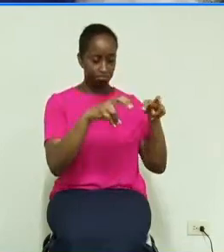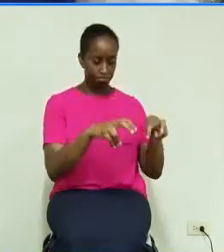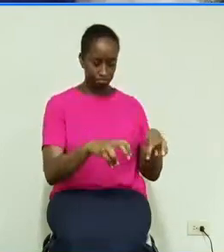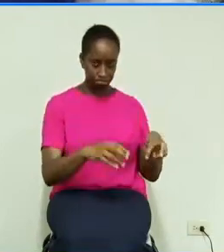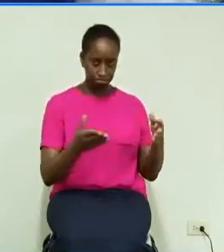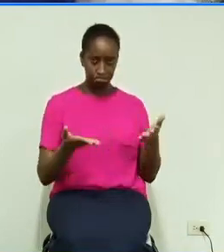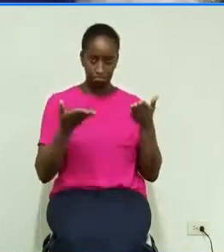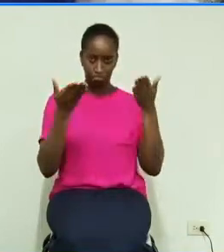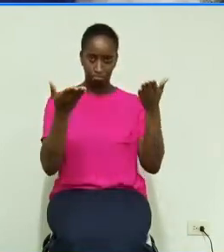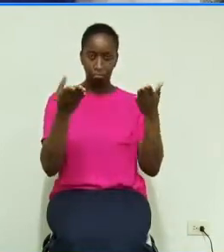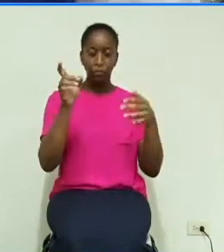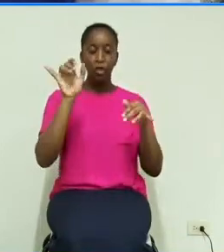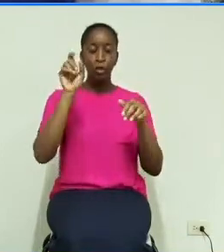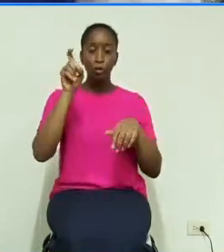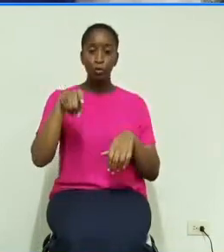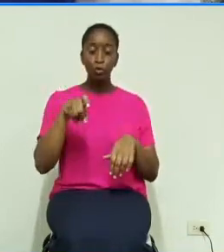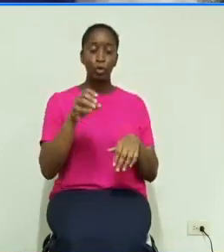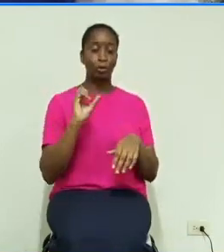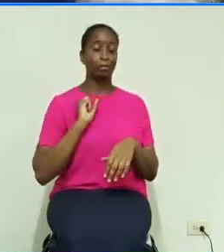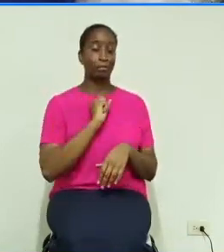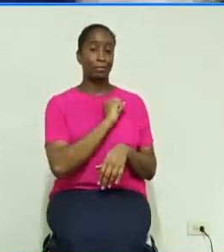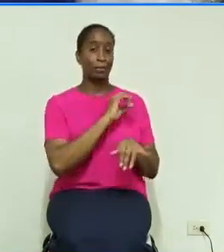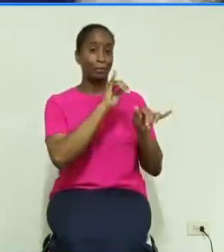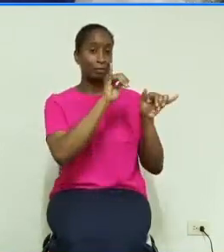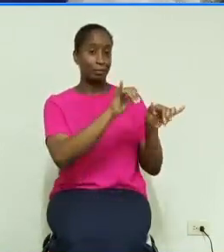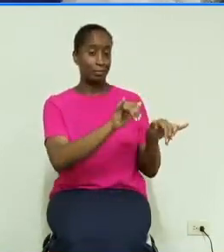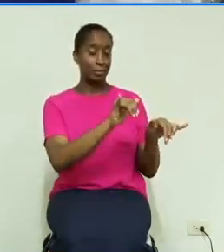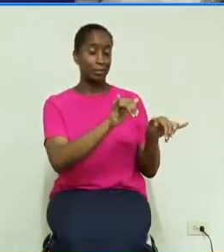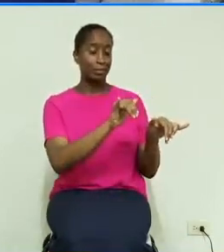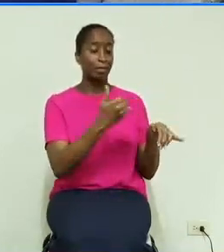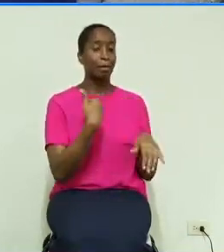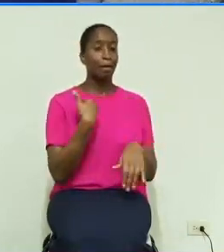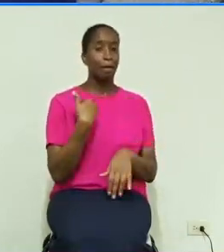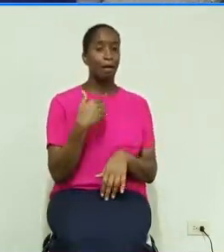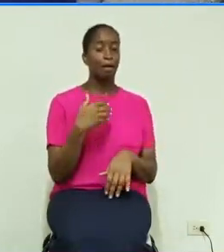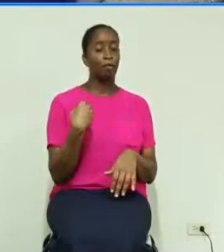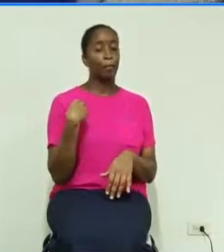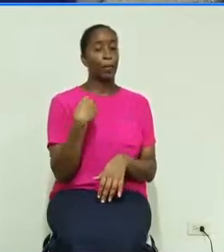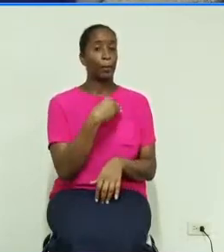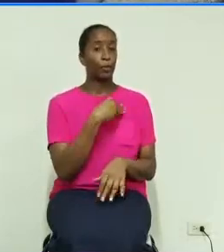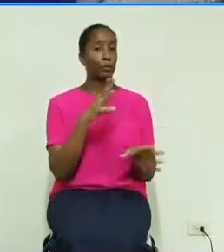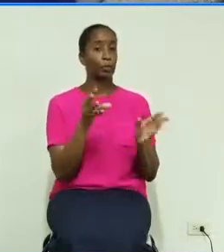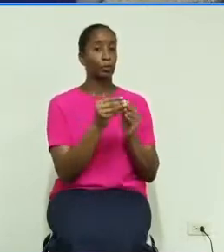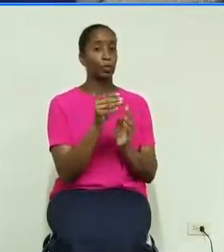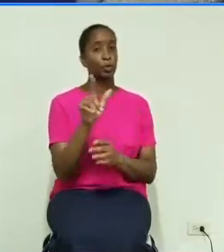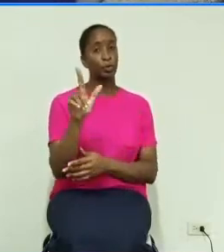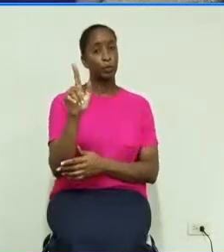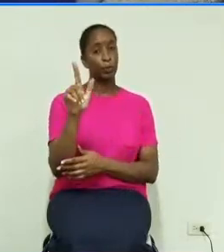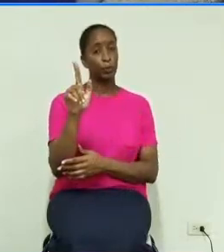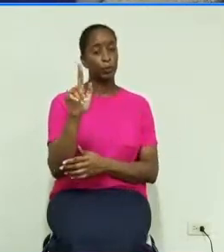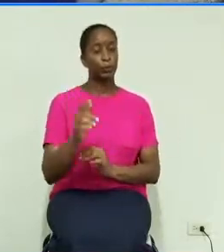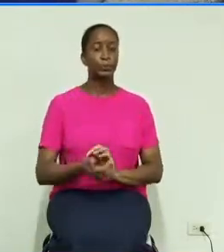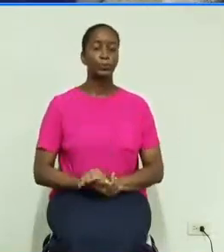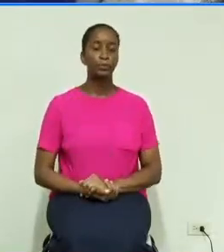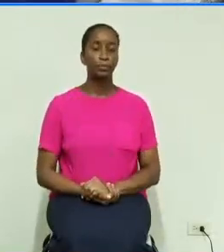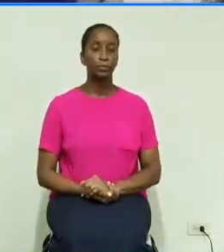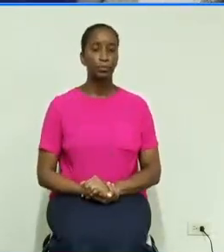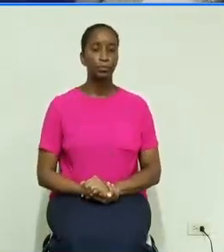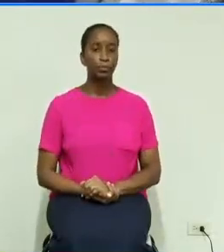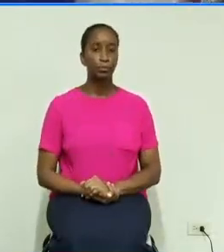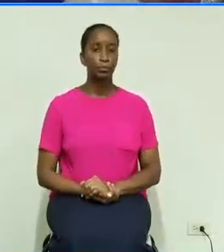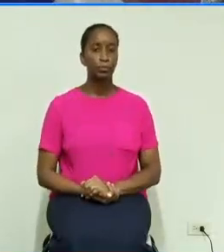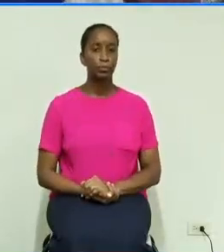It went on to suggest that if there was no leader of the opposition, as happened after 2 recent